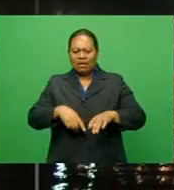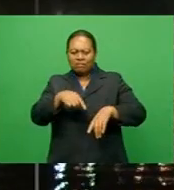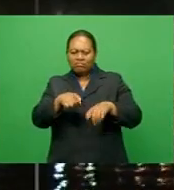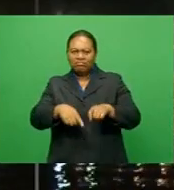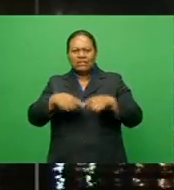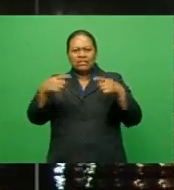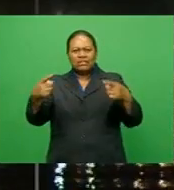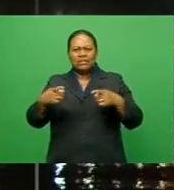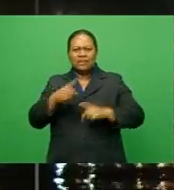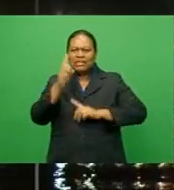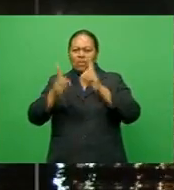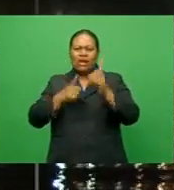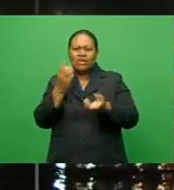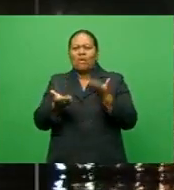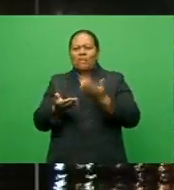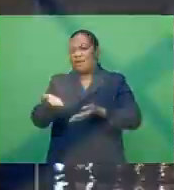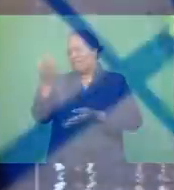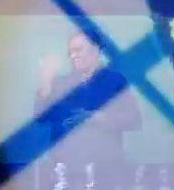to previous years?